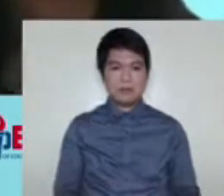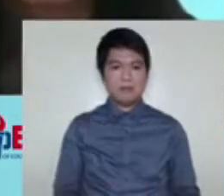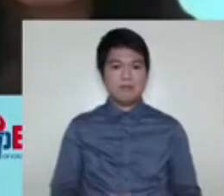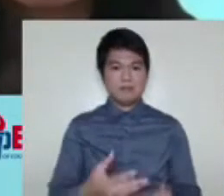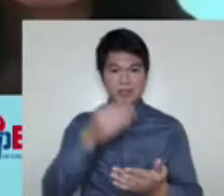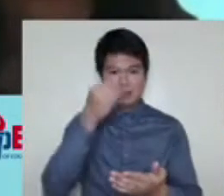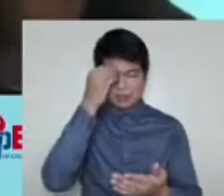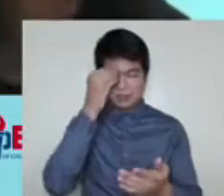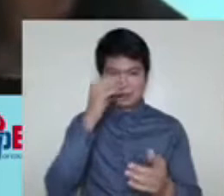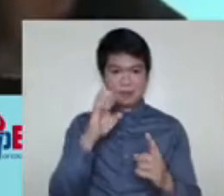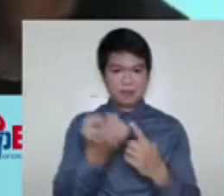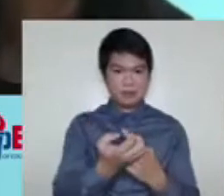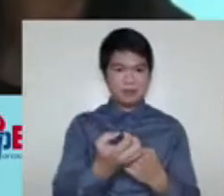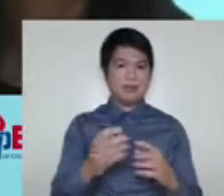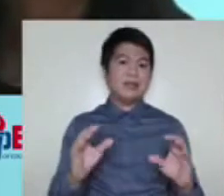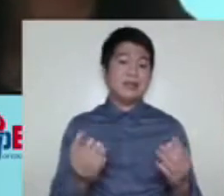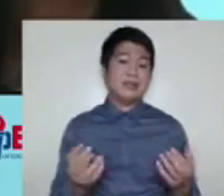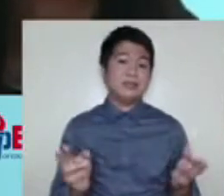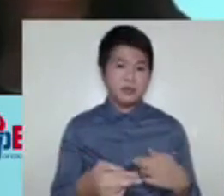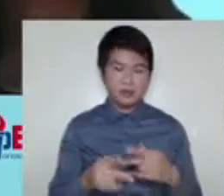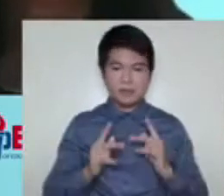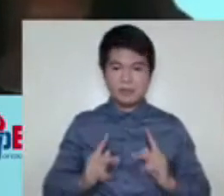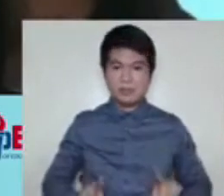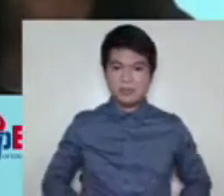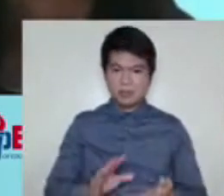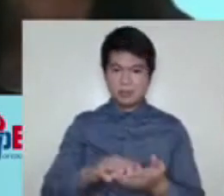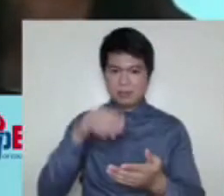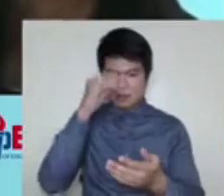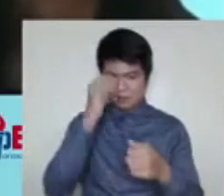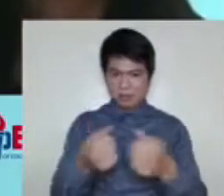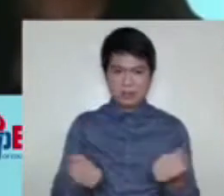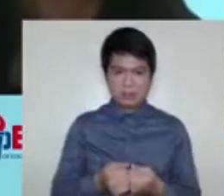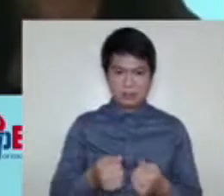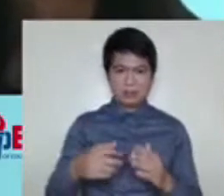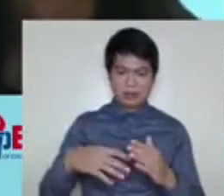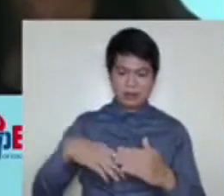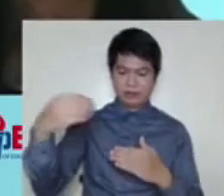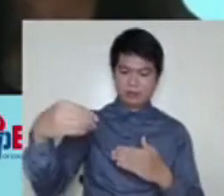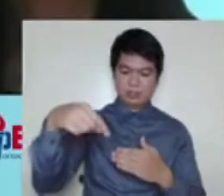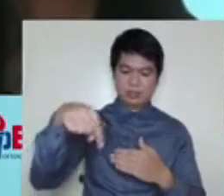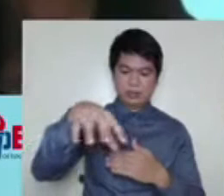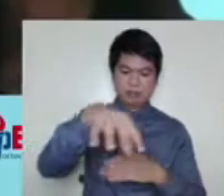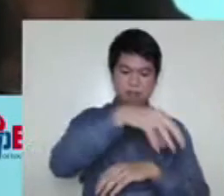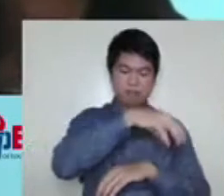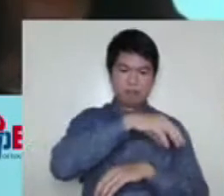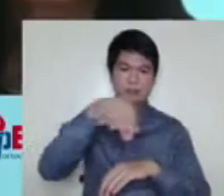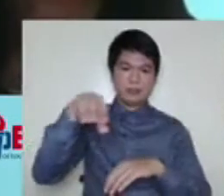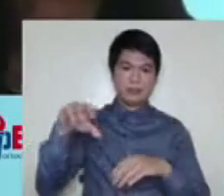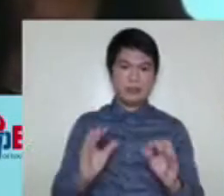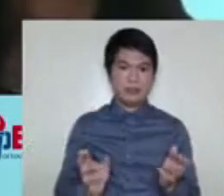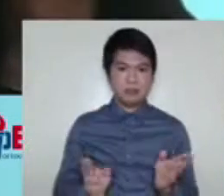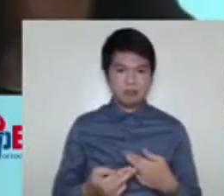other physical learning areas outside the classroom. So this is this is a useful info for our